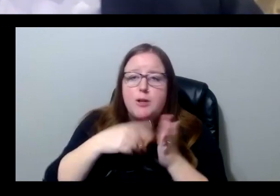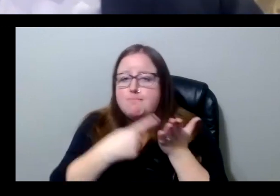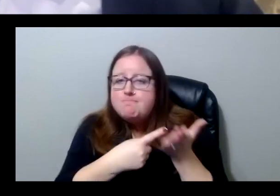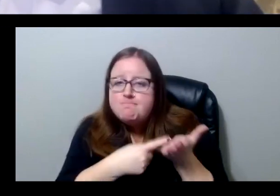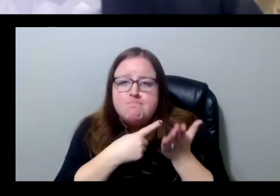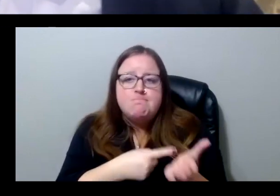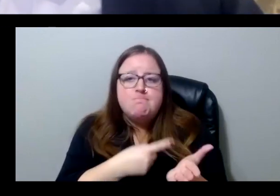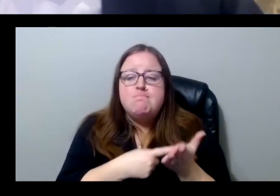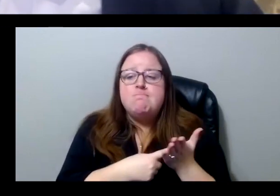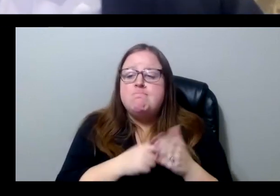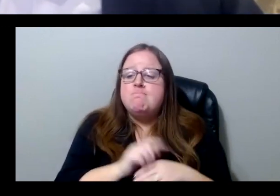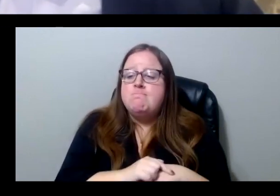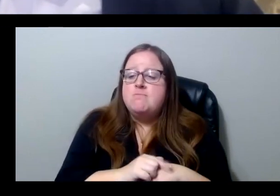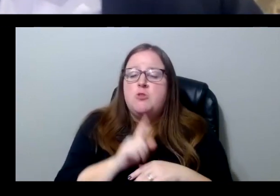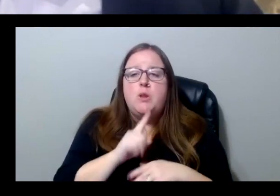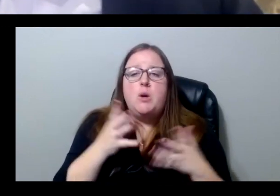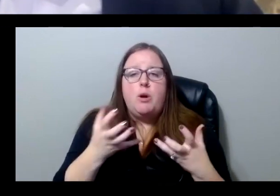about